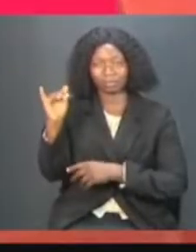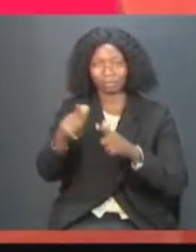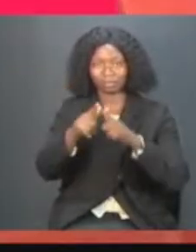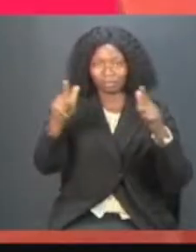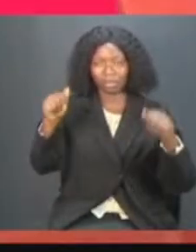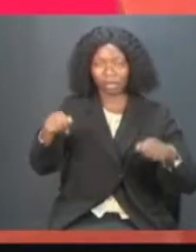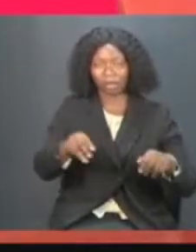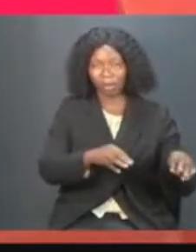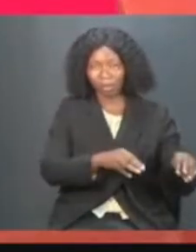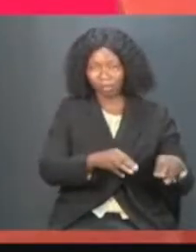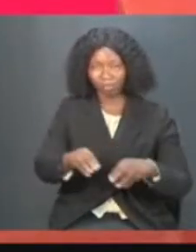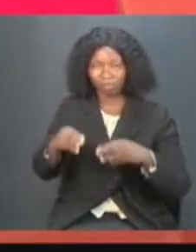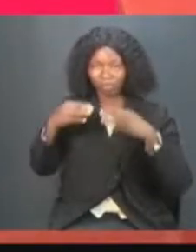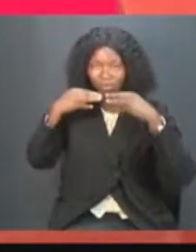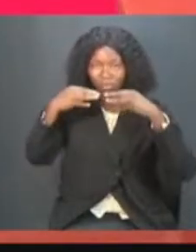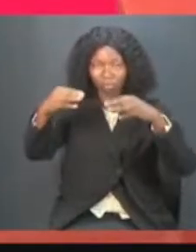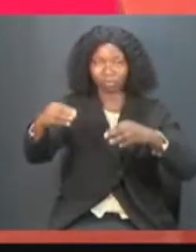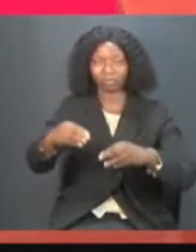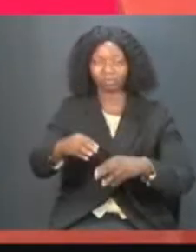18 first.